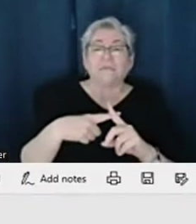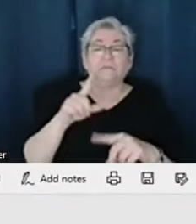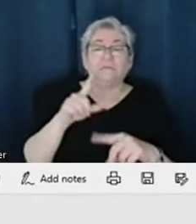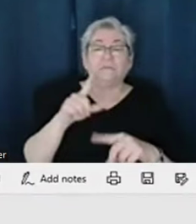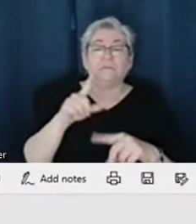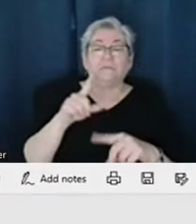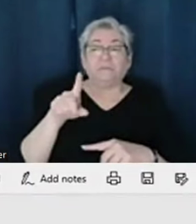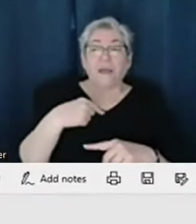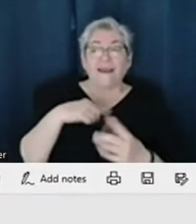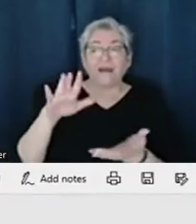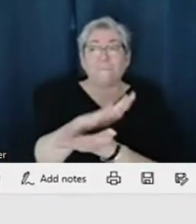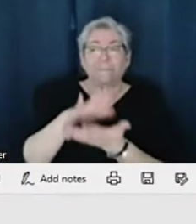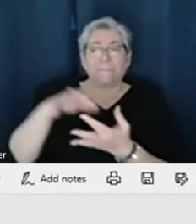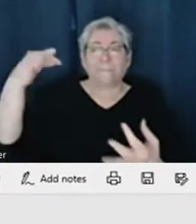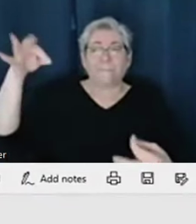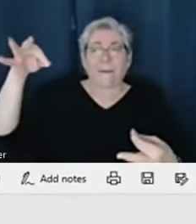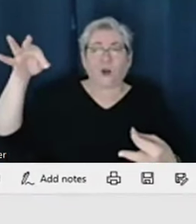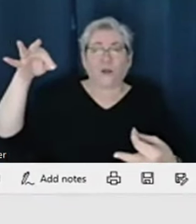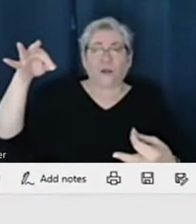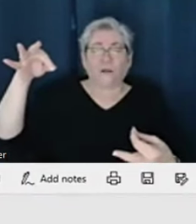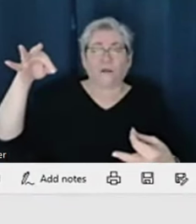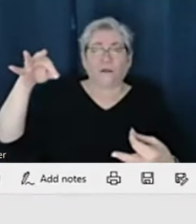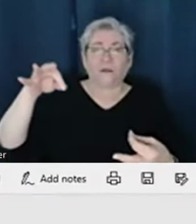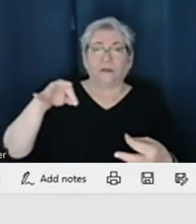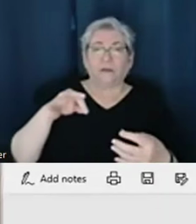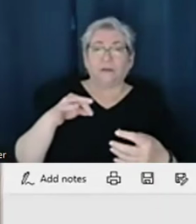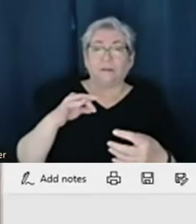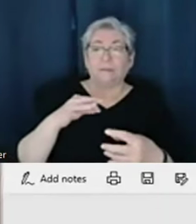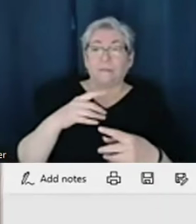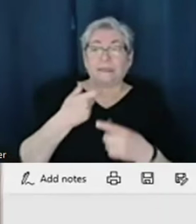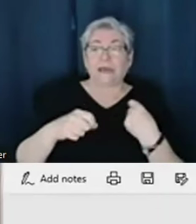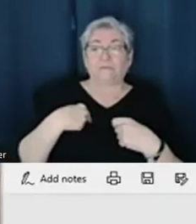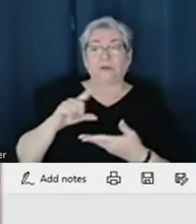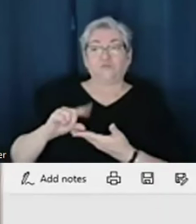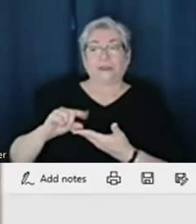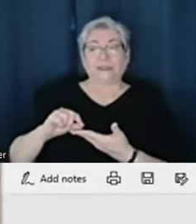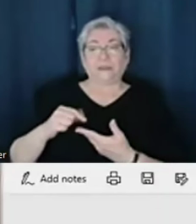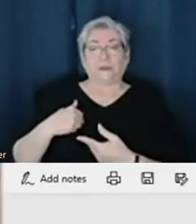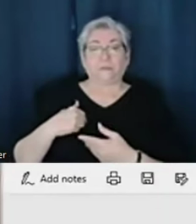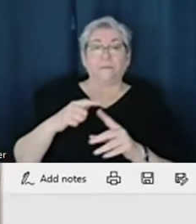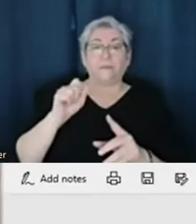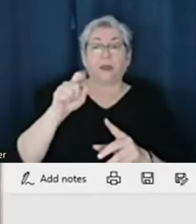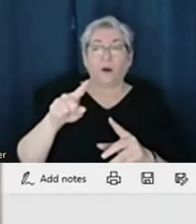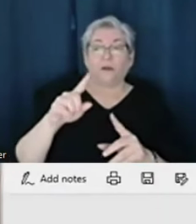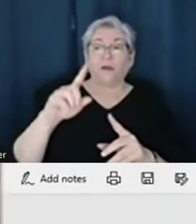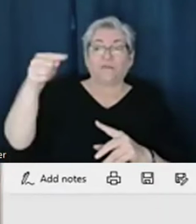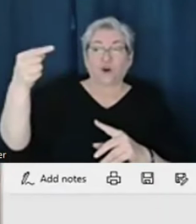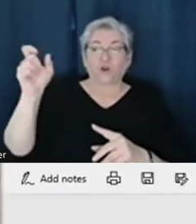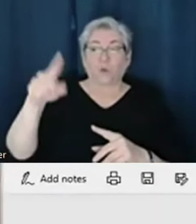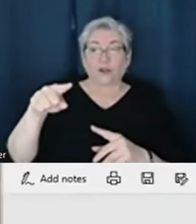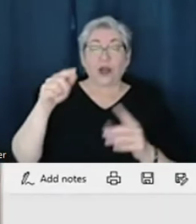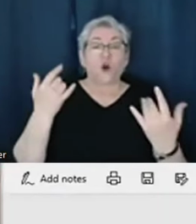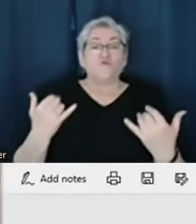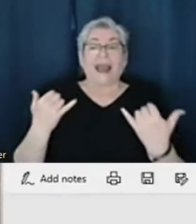format other than us printing it out? Okay, so question number 1. At this moment, it has not